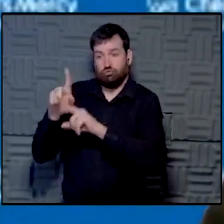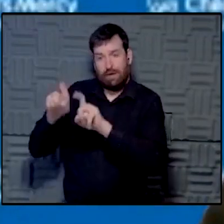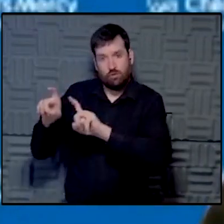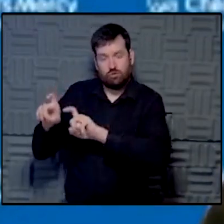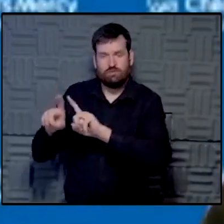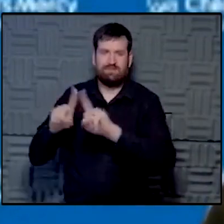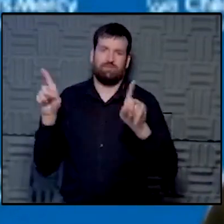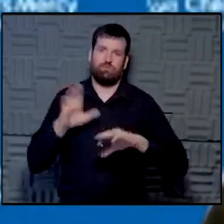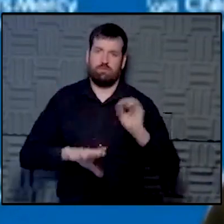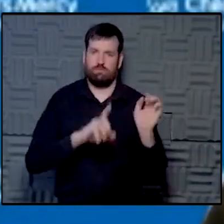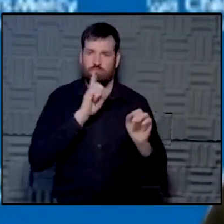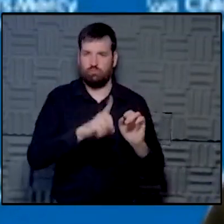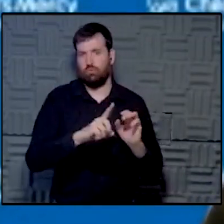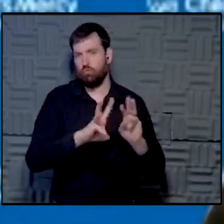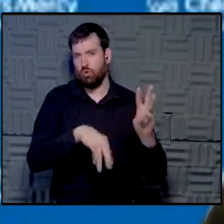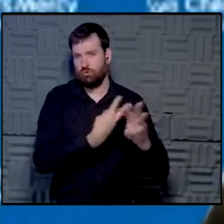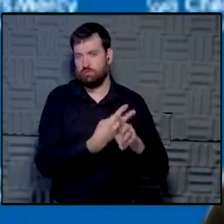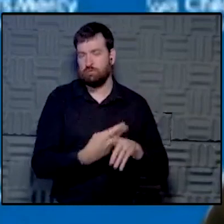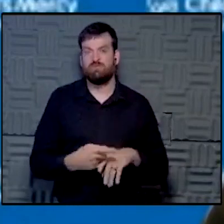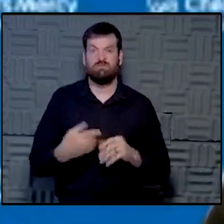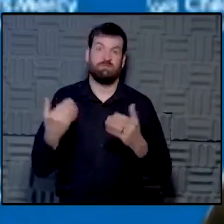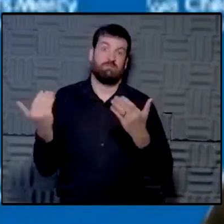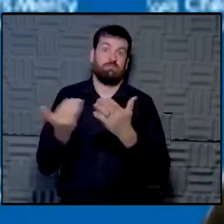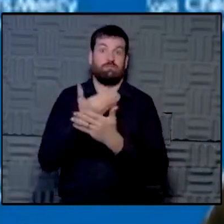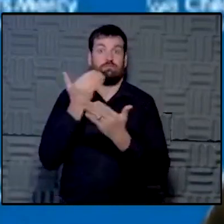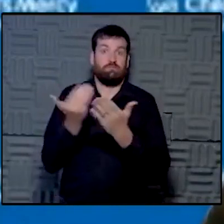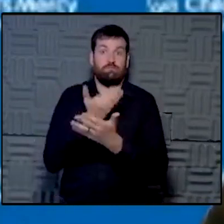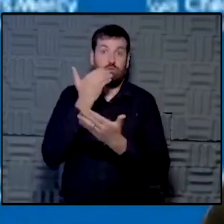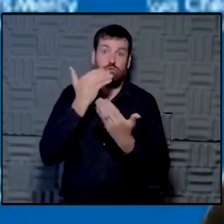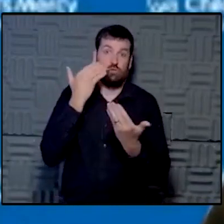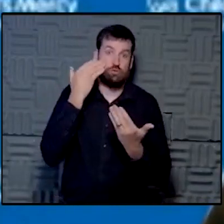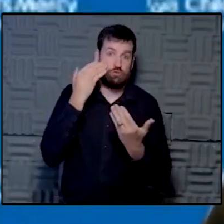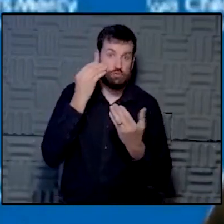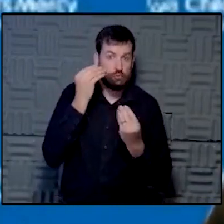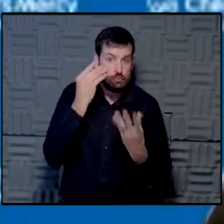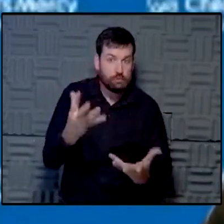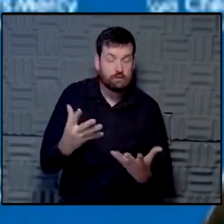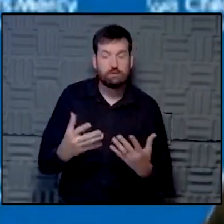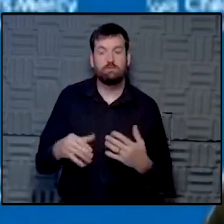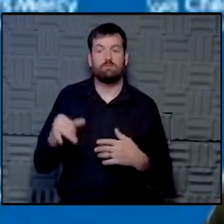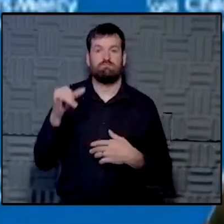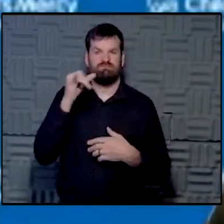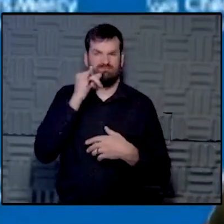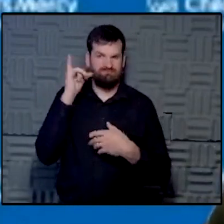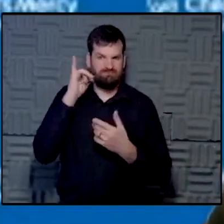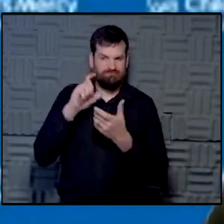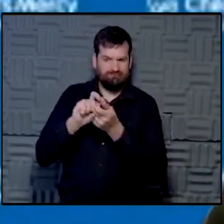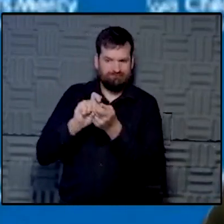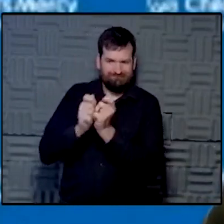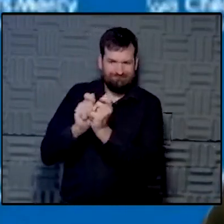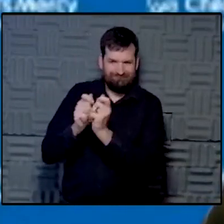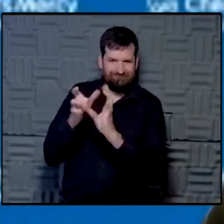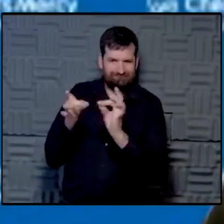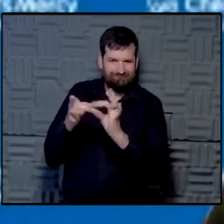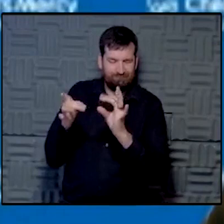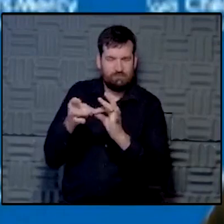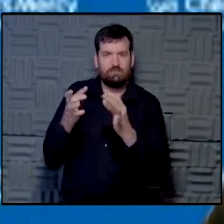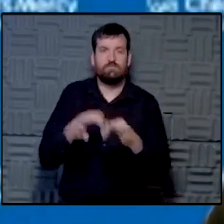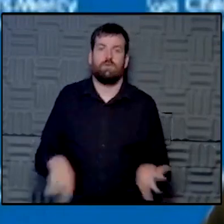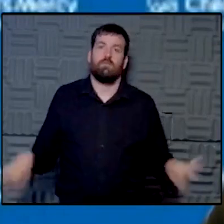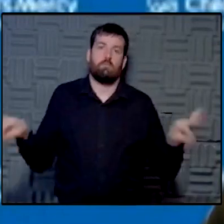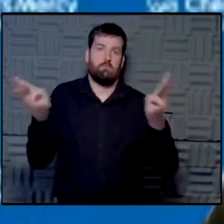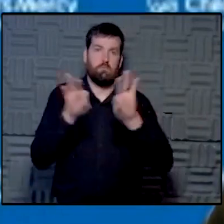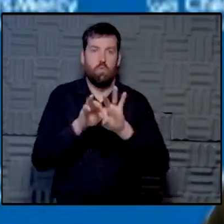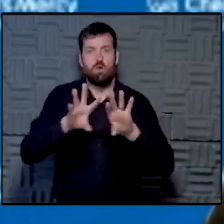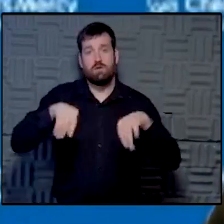one very welcome news from pediatricians, and they actually modified the language yesterday on the spot as they were getting feedback that it's important to be able to